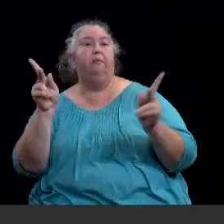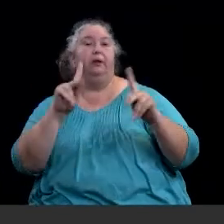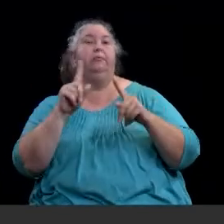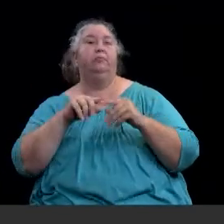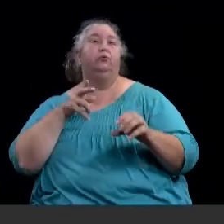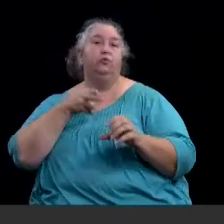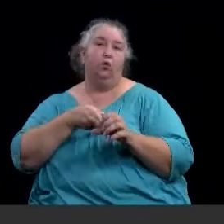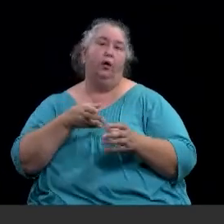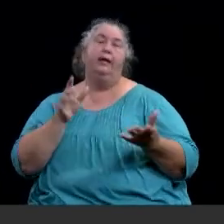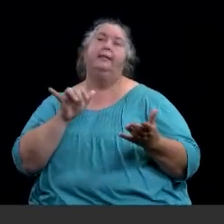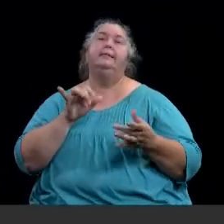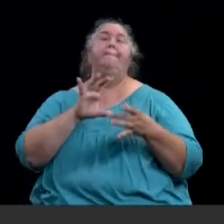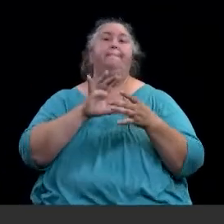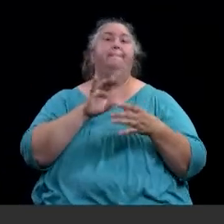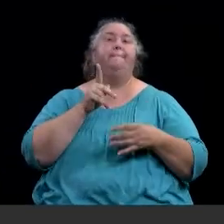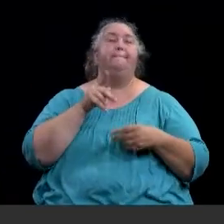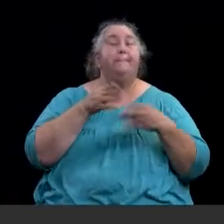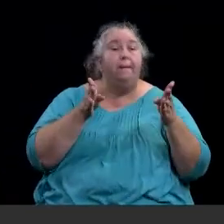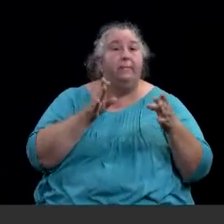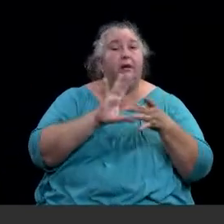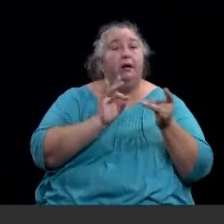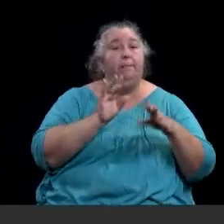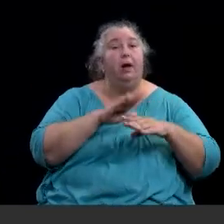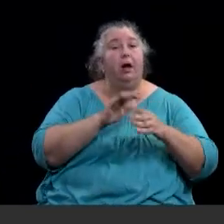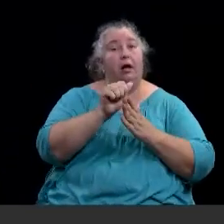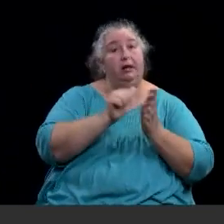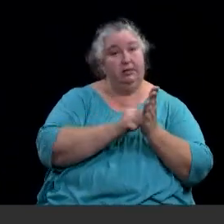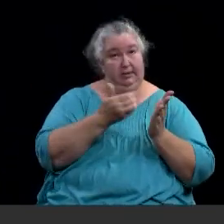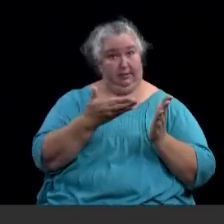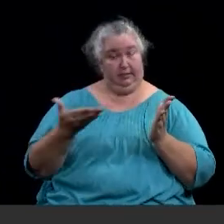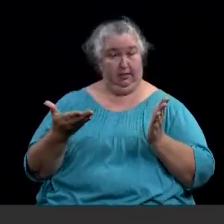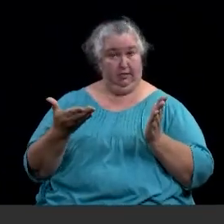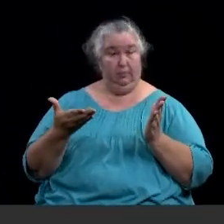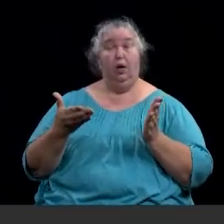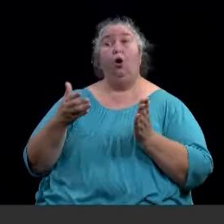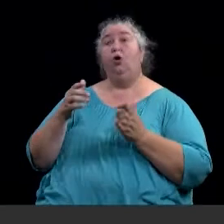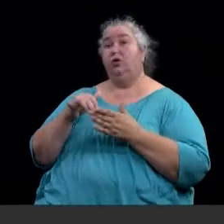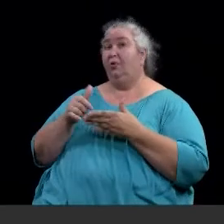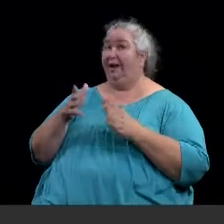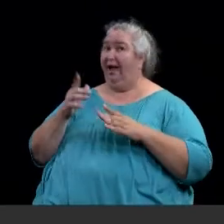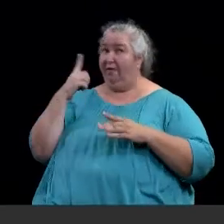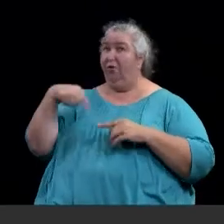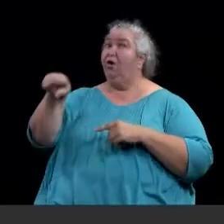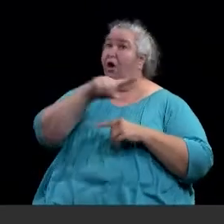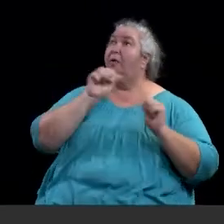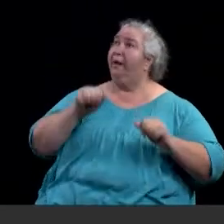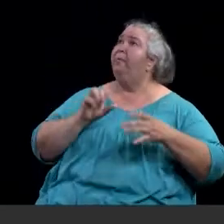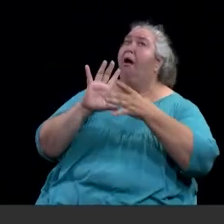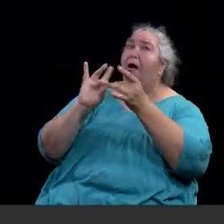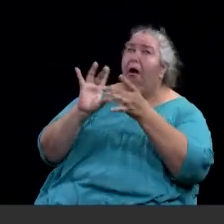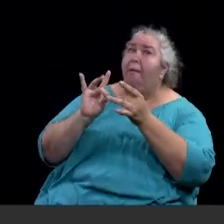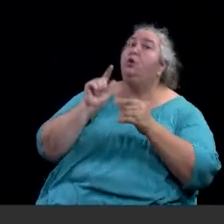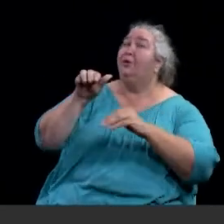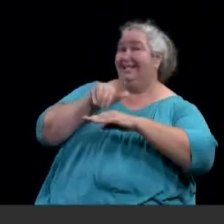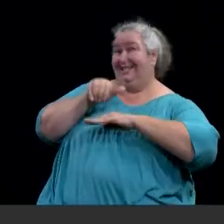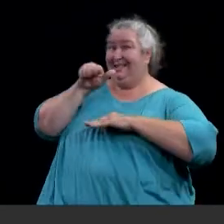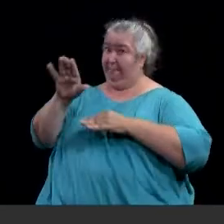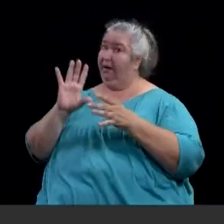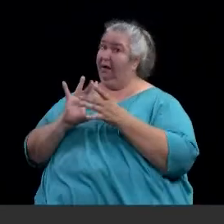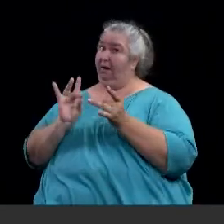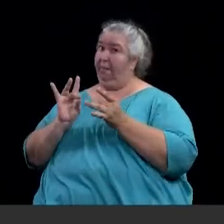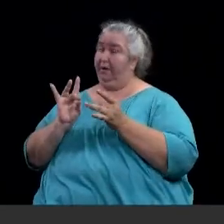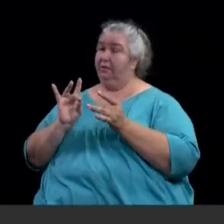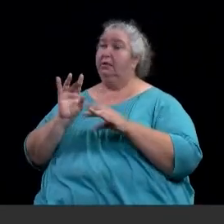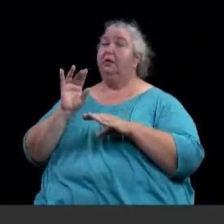In an effort to allow for as much public input as possible, those who wish to submit their written comments on a listed agenda item were asked to submit their comments to the